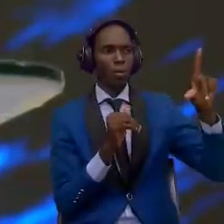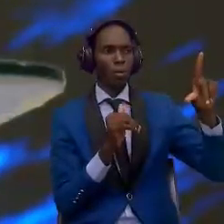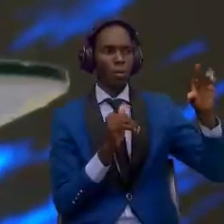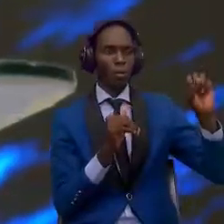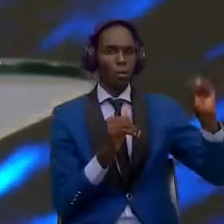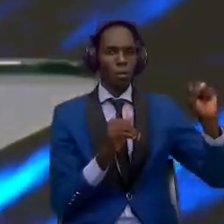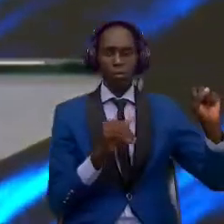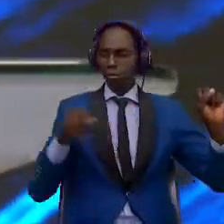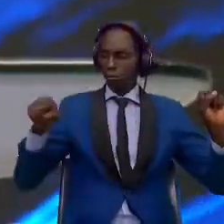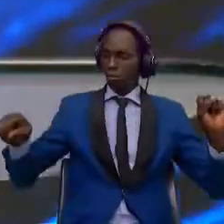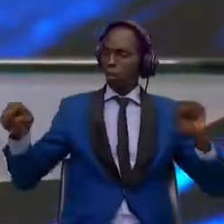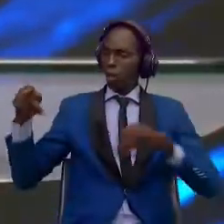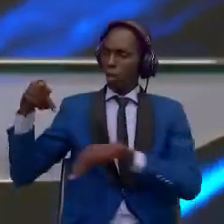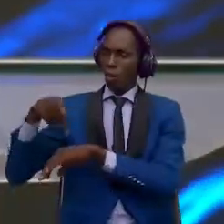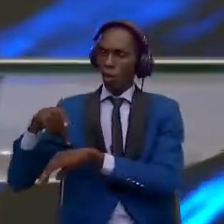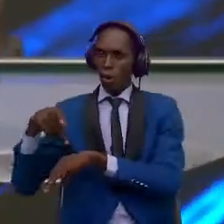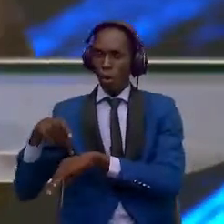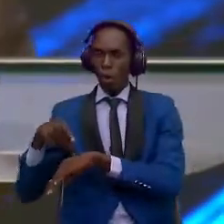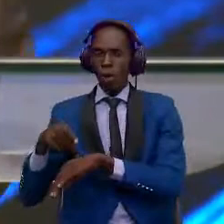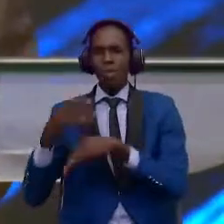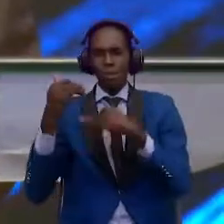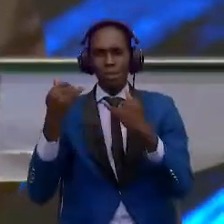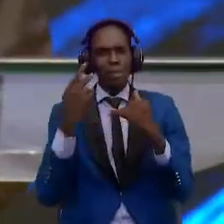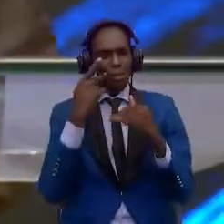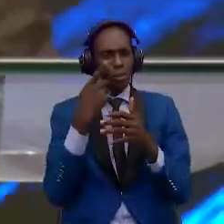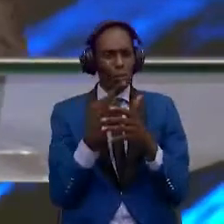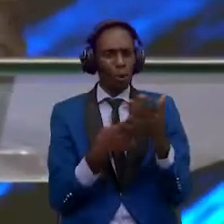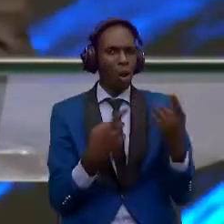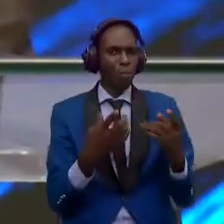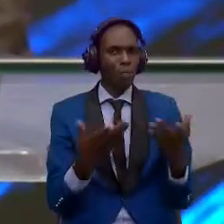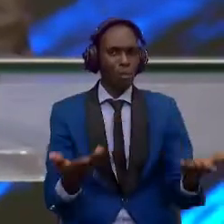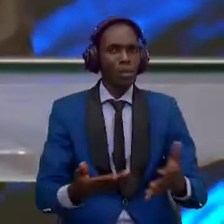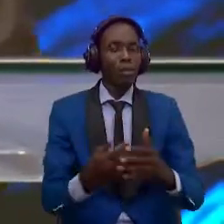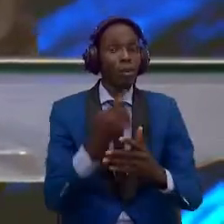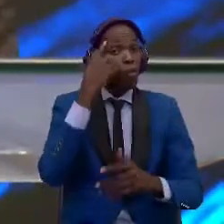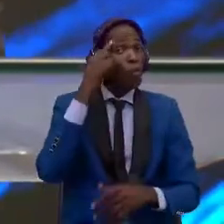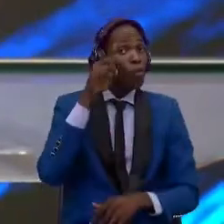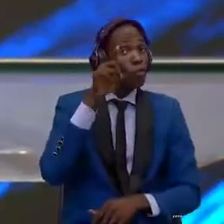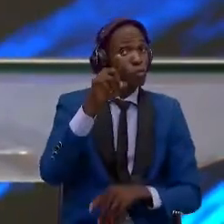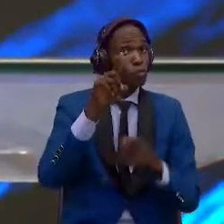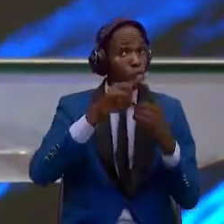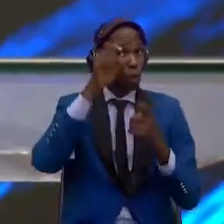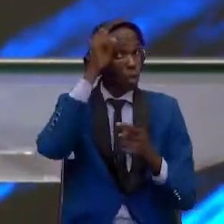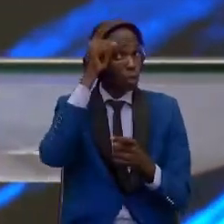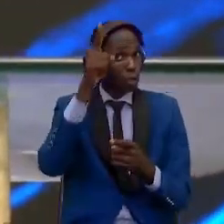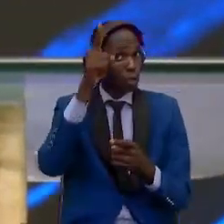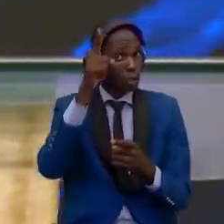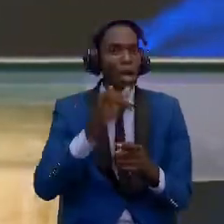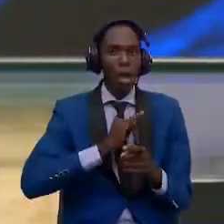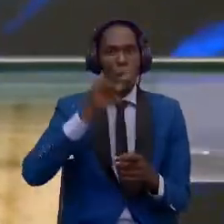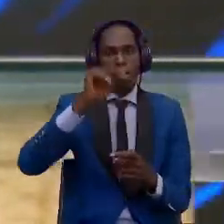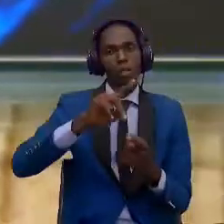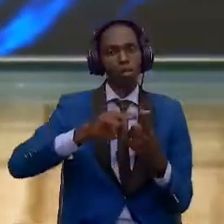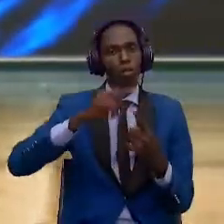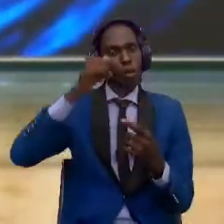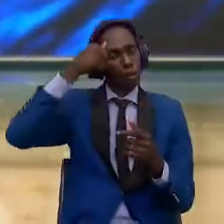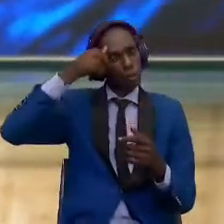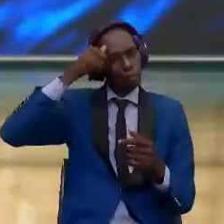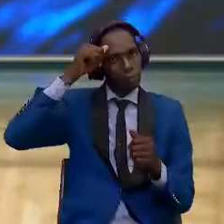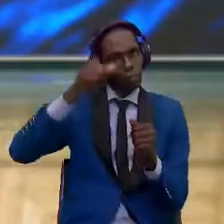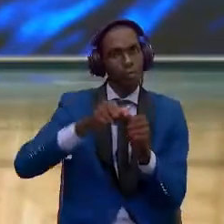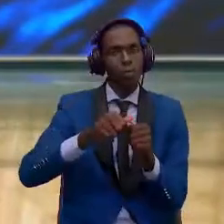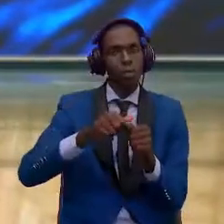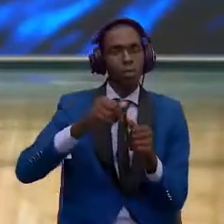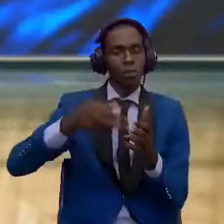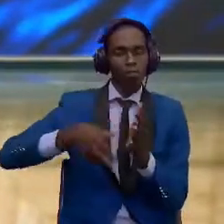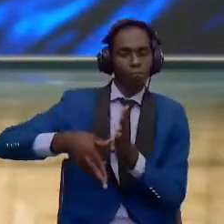let's think about the situation here. For you to understand, I need to remind you of 2